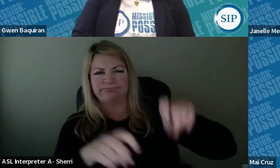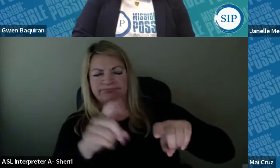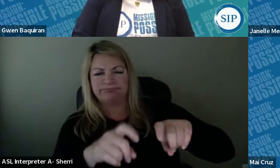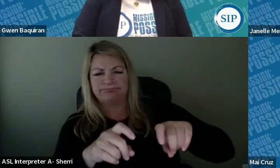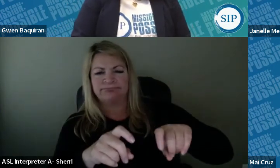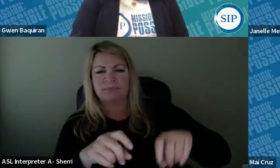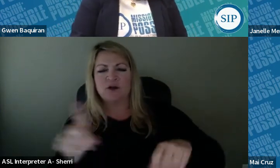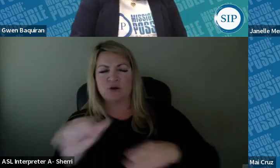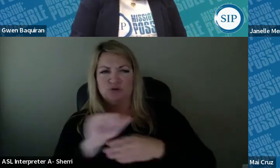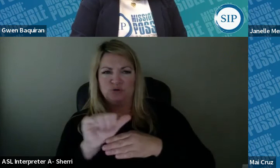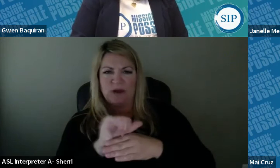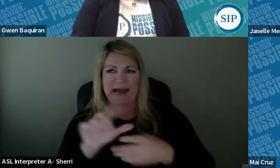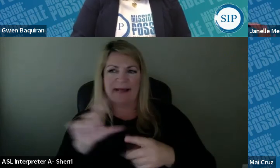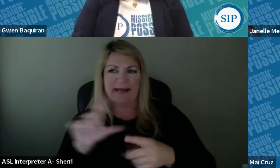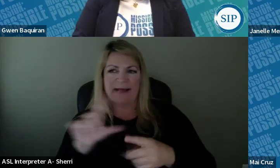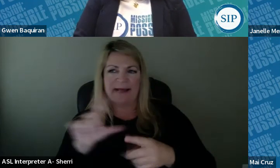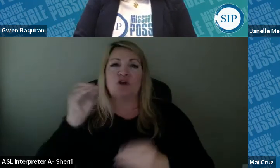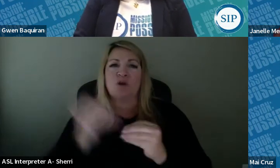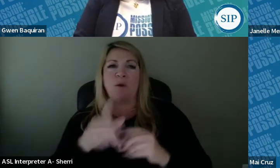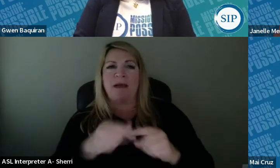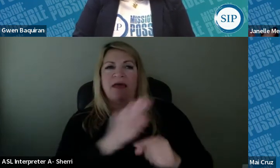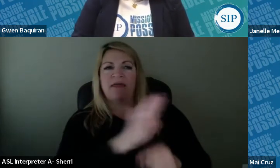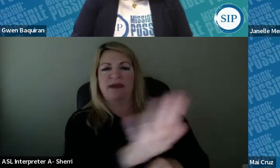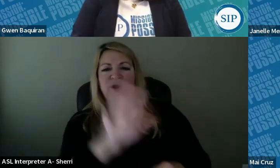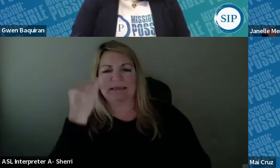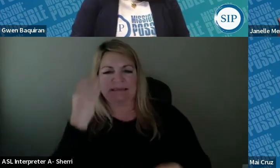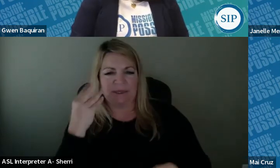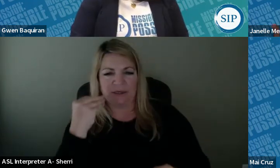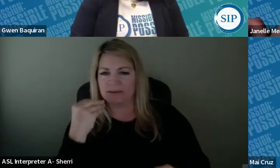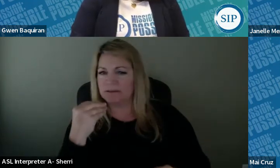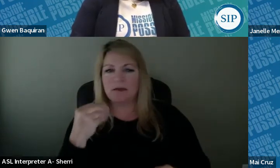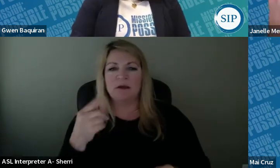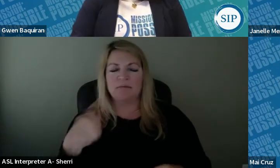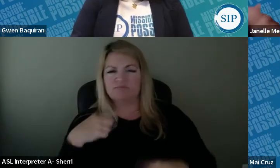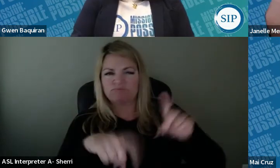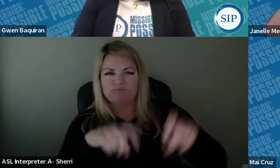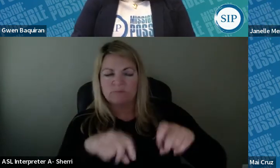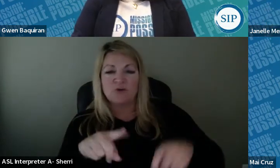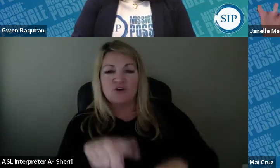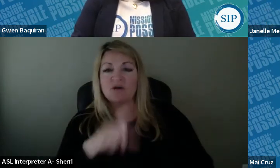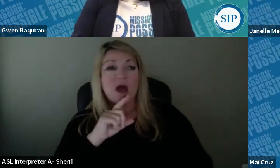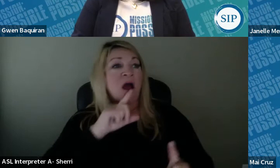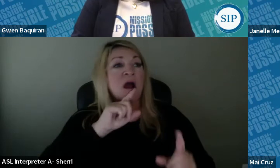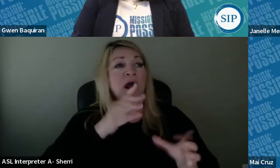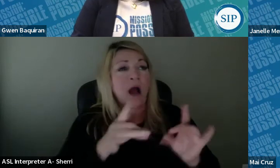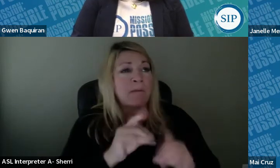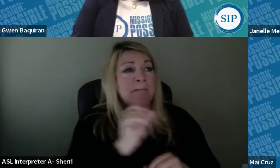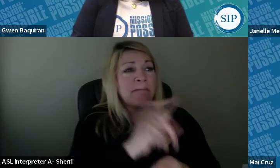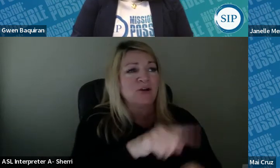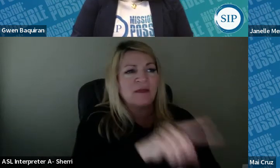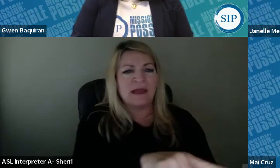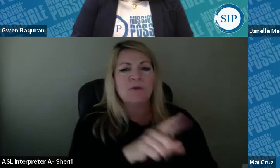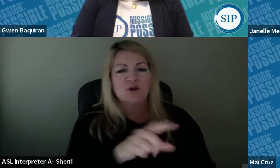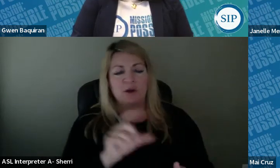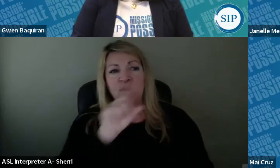you're trying to learn more about a person's experience. So you're not commenting back, you're just truly